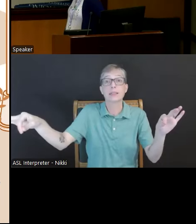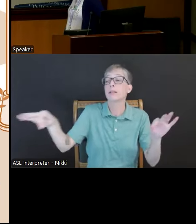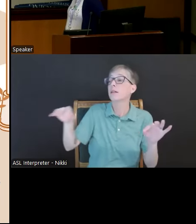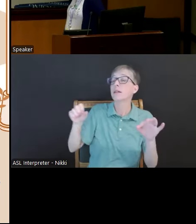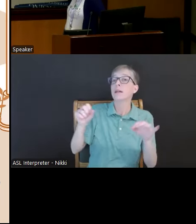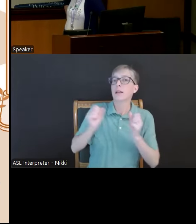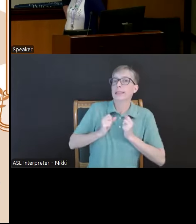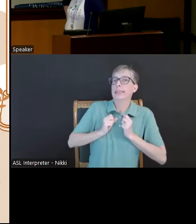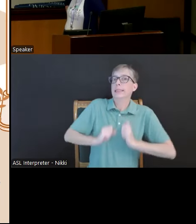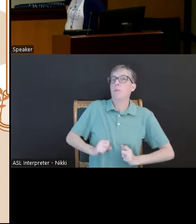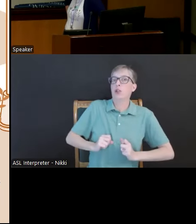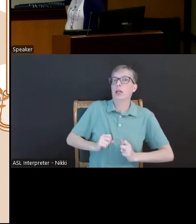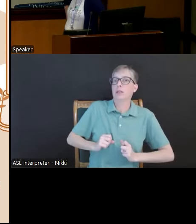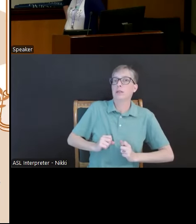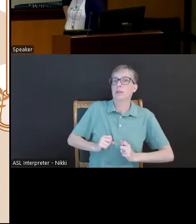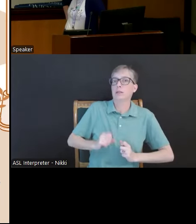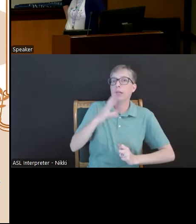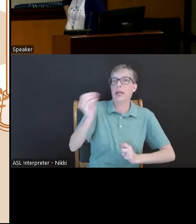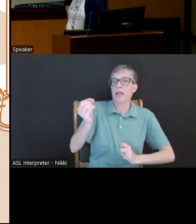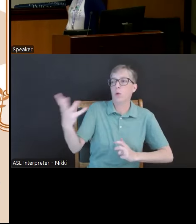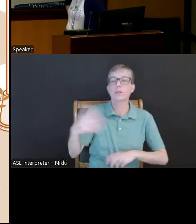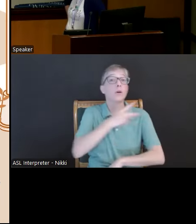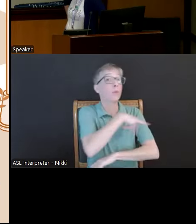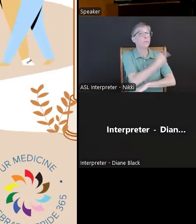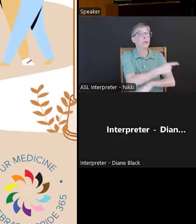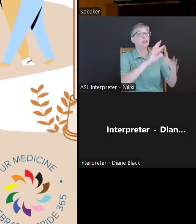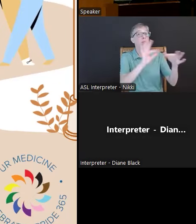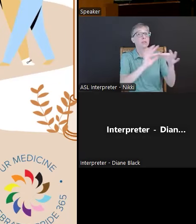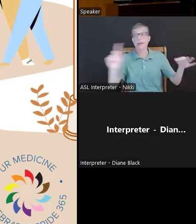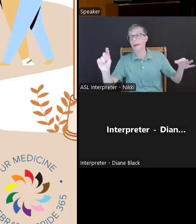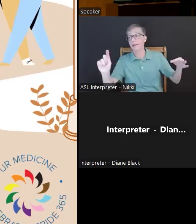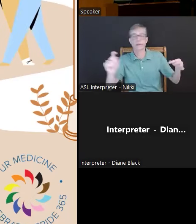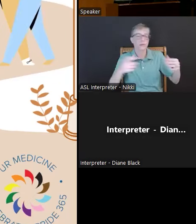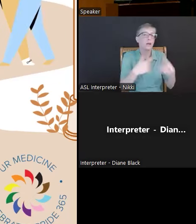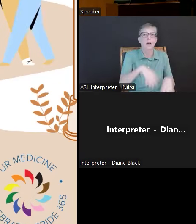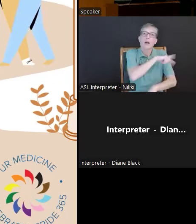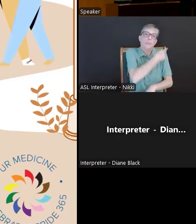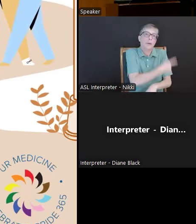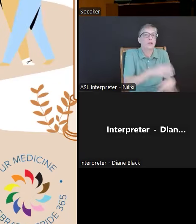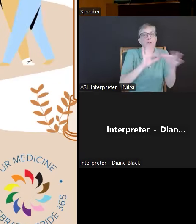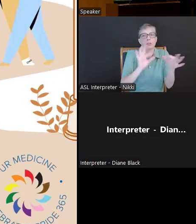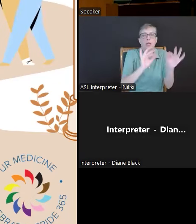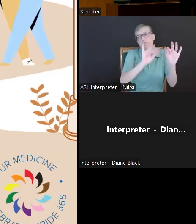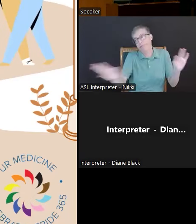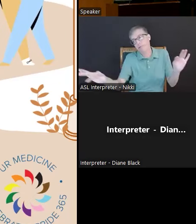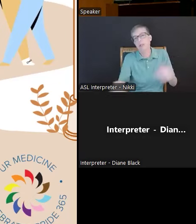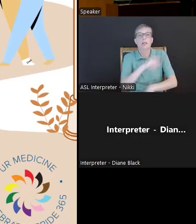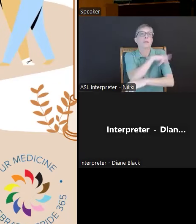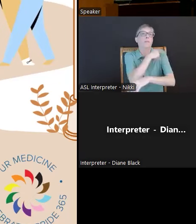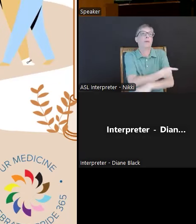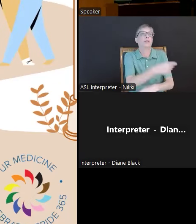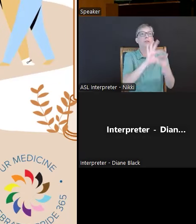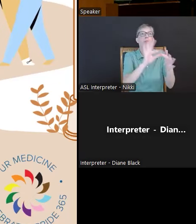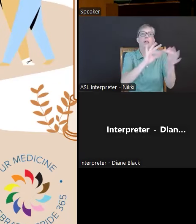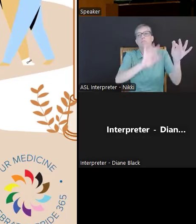what happened. So patient said X, then patient said Y, then patient said Z. And it makes the note a little bit clunky. But what it